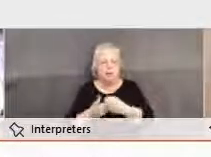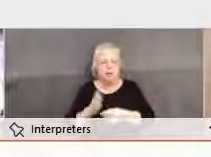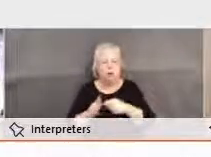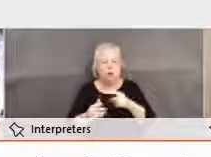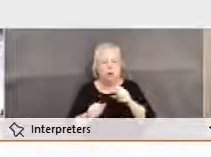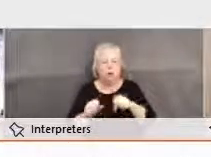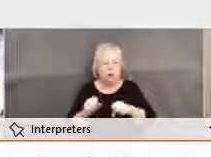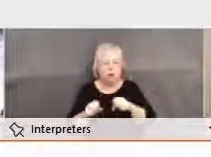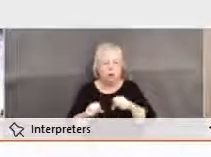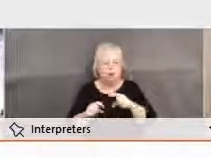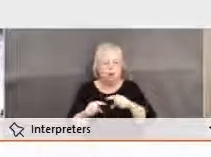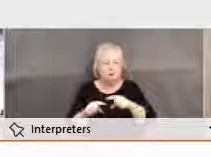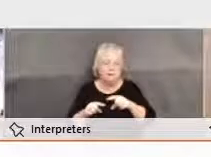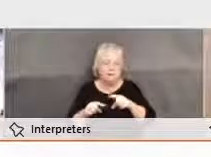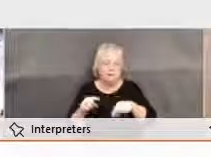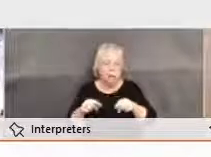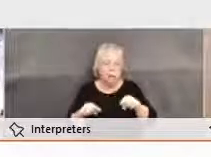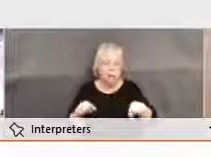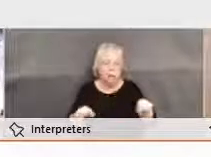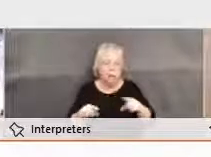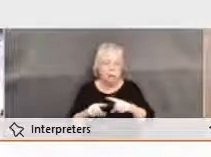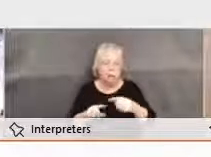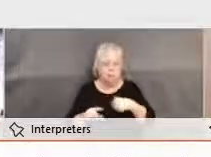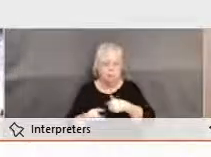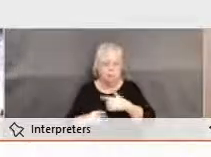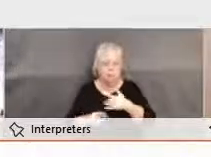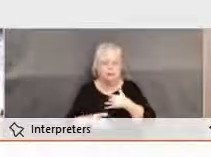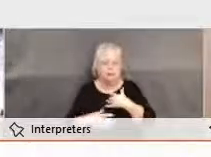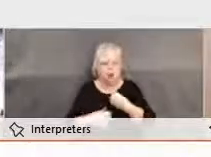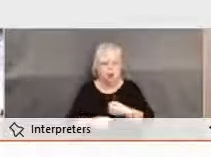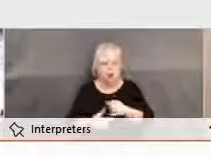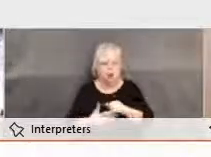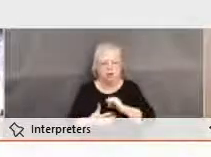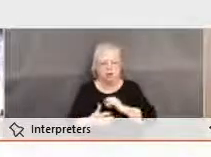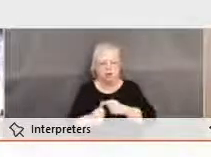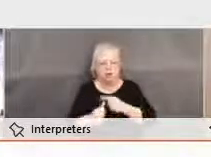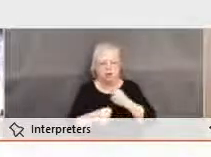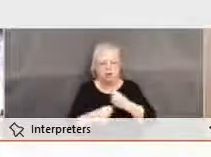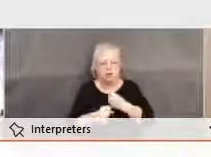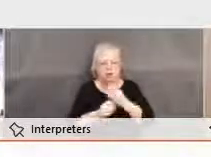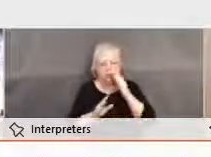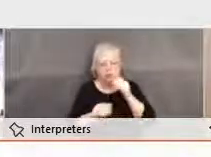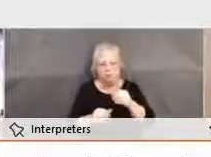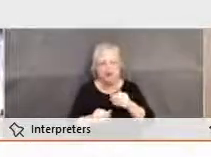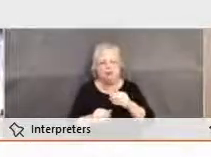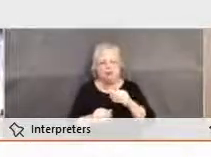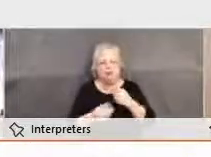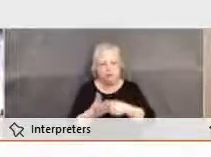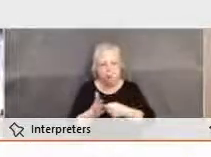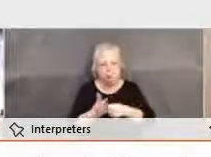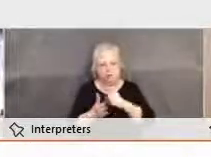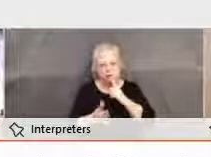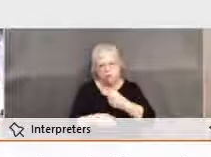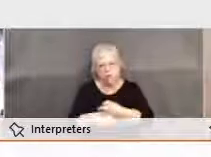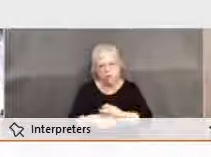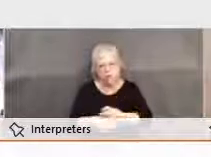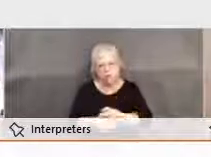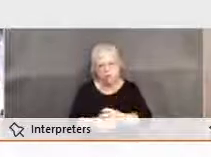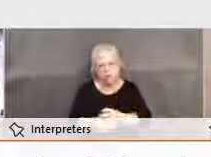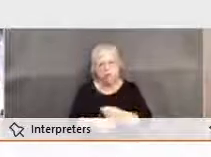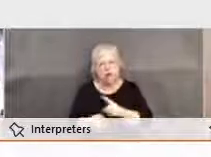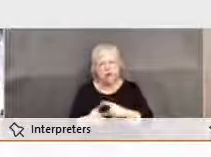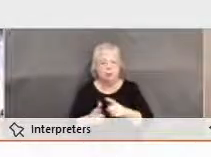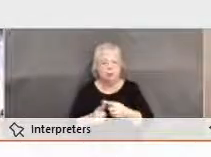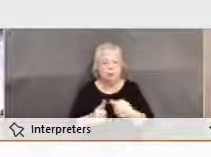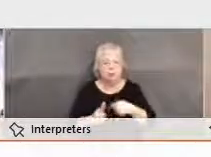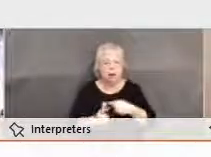but we felt confident that our expected first-year costs were accurate. But then we had to take into account the premium holiday from